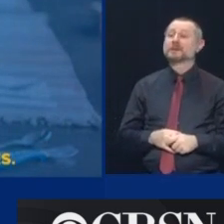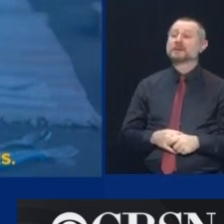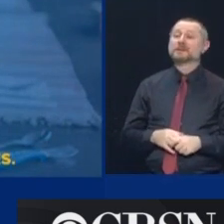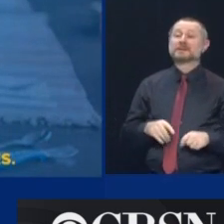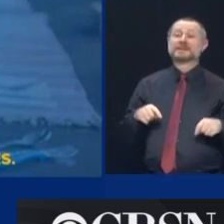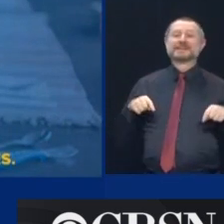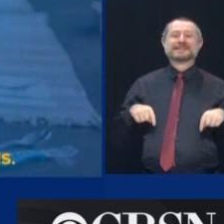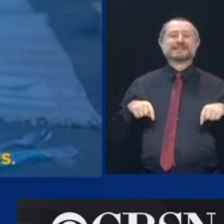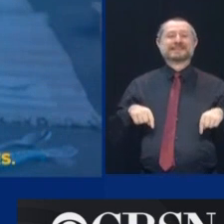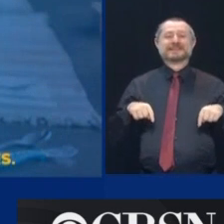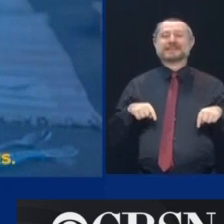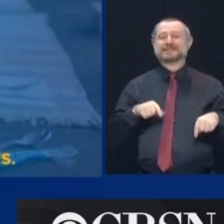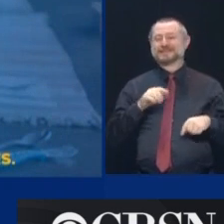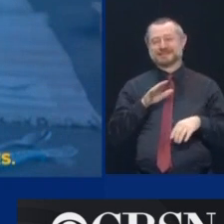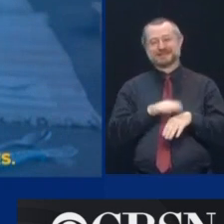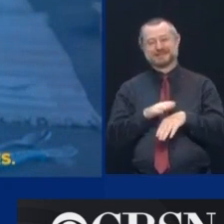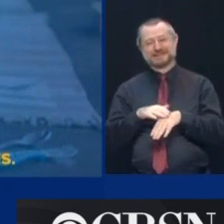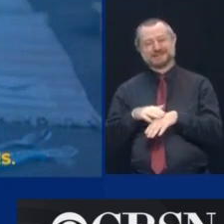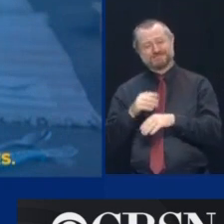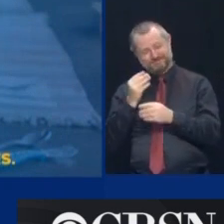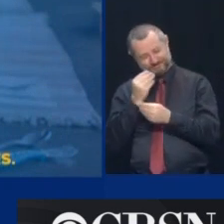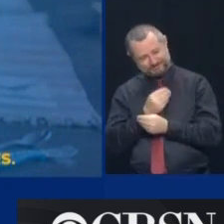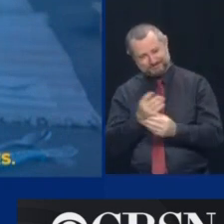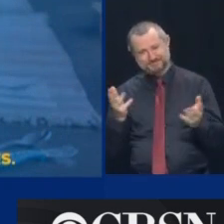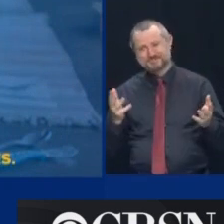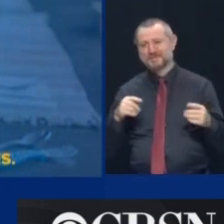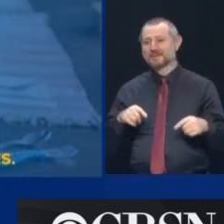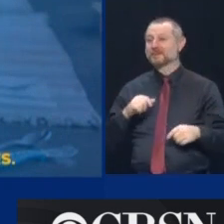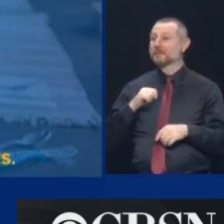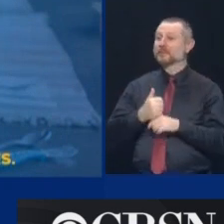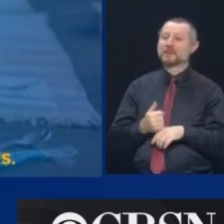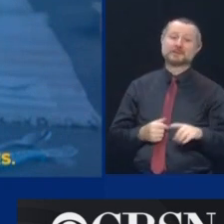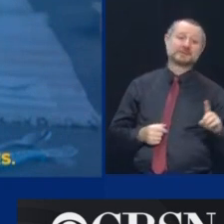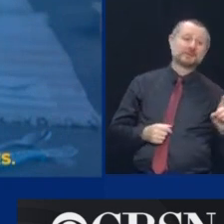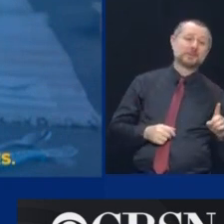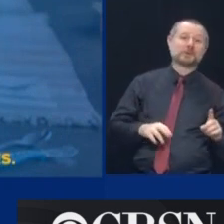This caution is not a political issue.